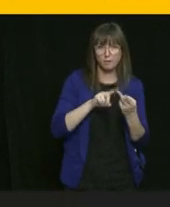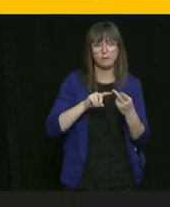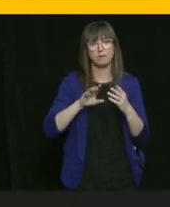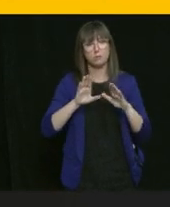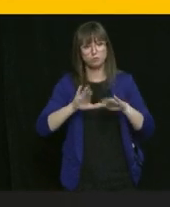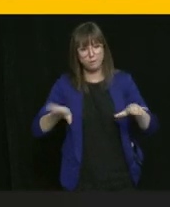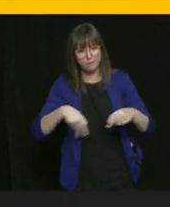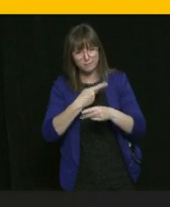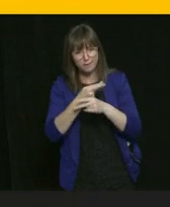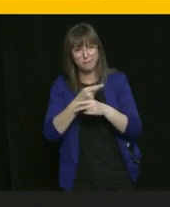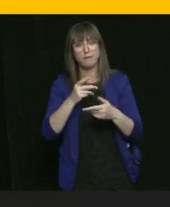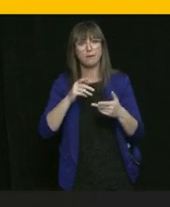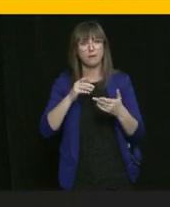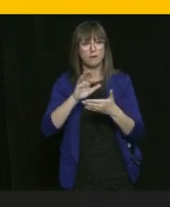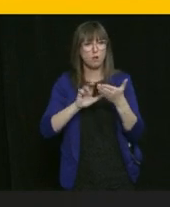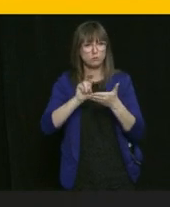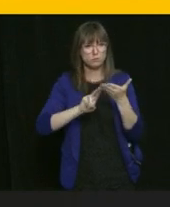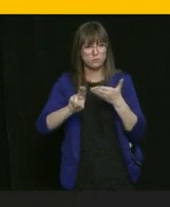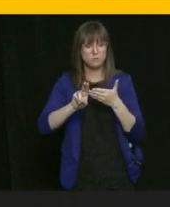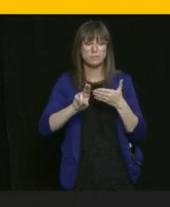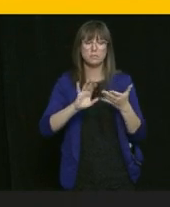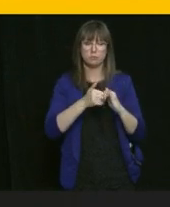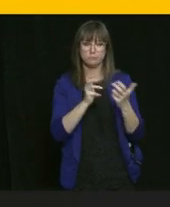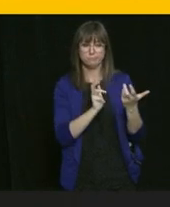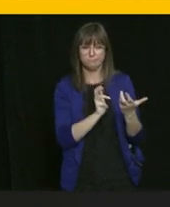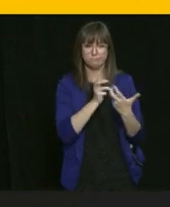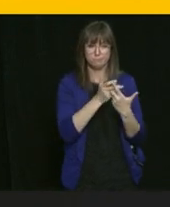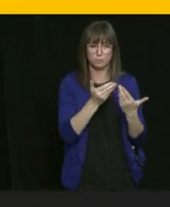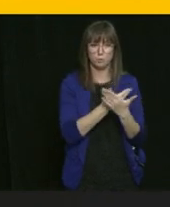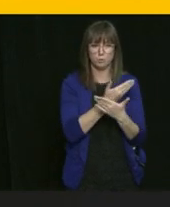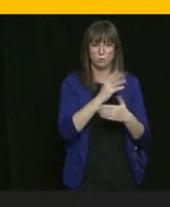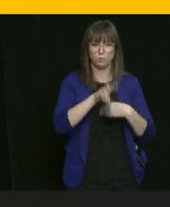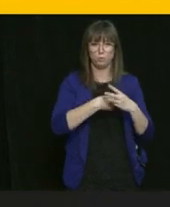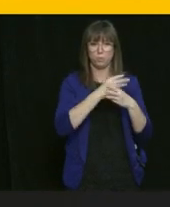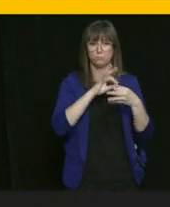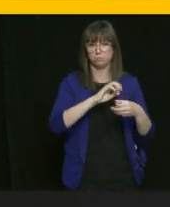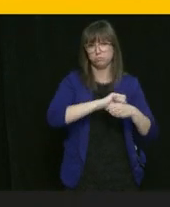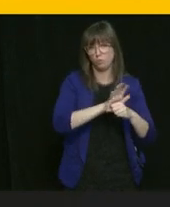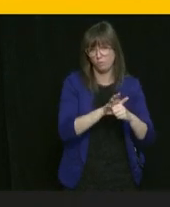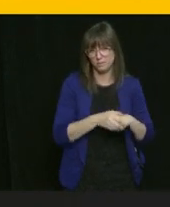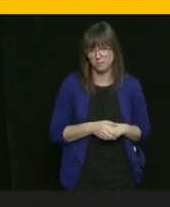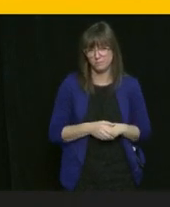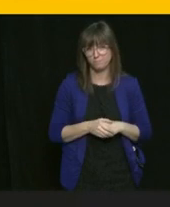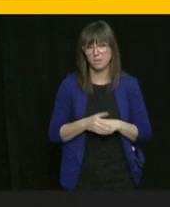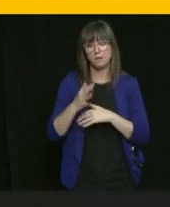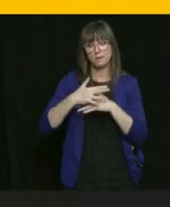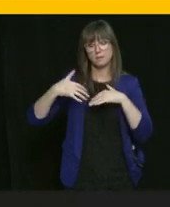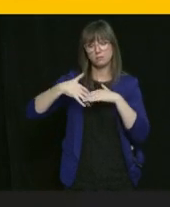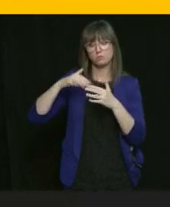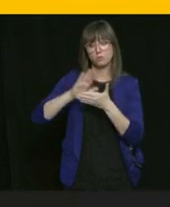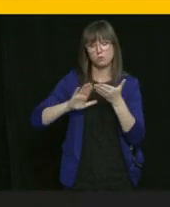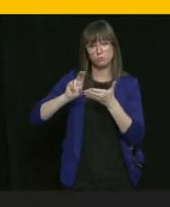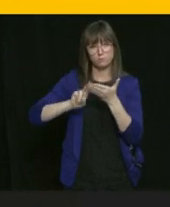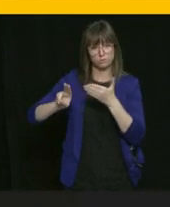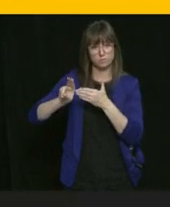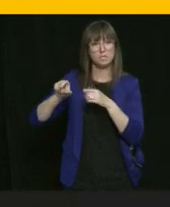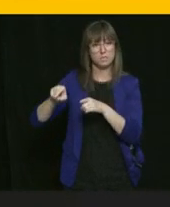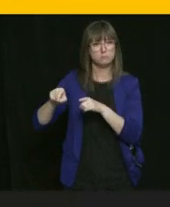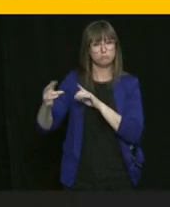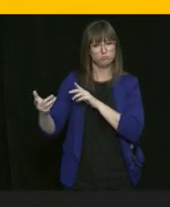they work to adjust to a new reality in the light of COVID-19. To the Indigenous post-secondary educations that spoke to me